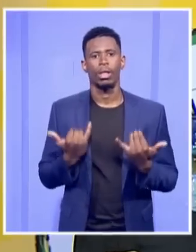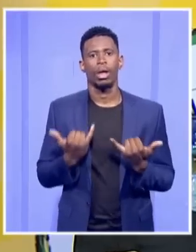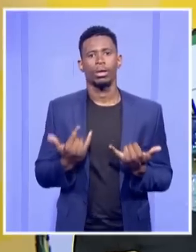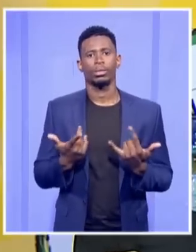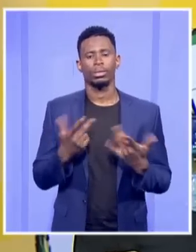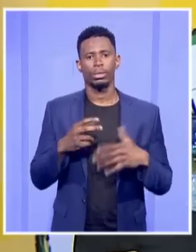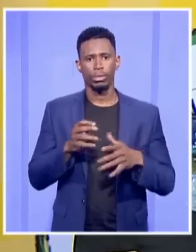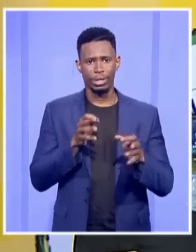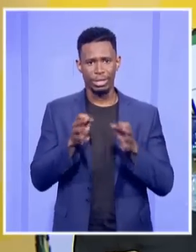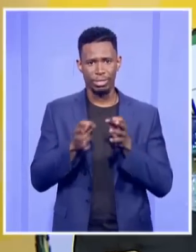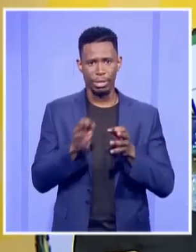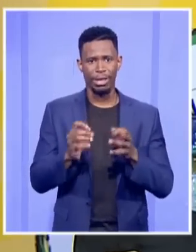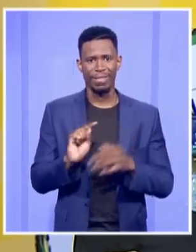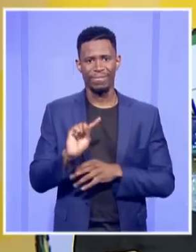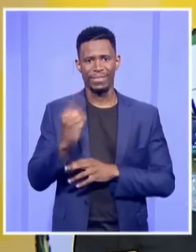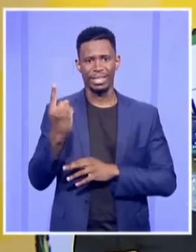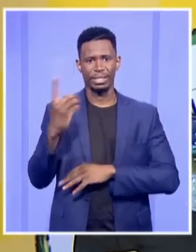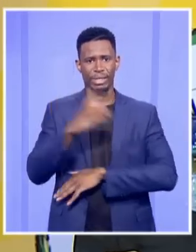one.